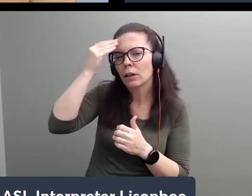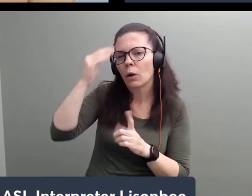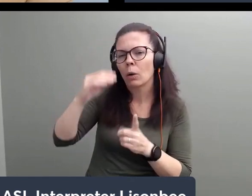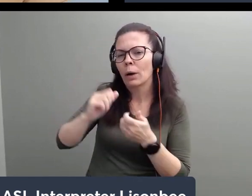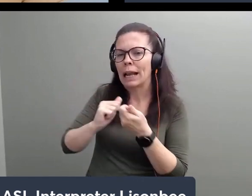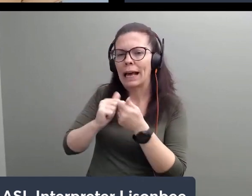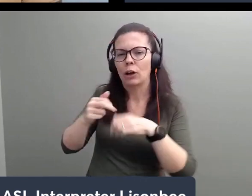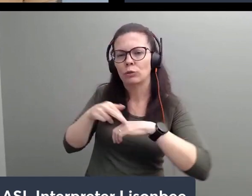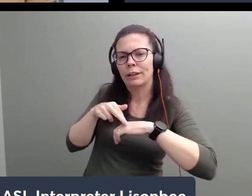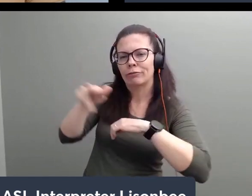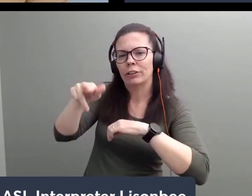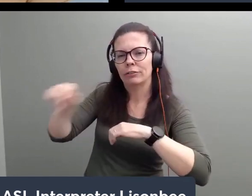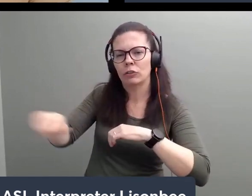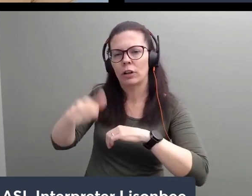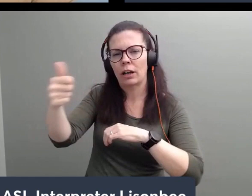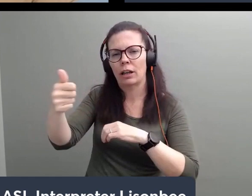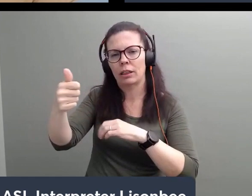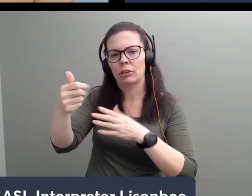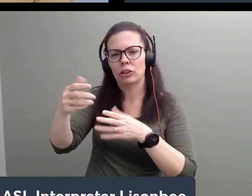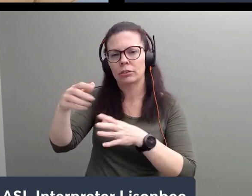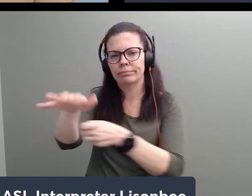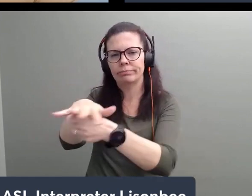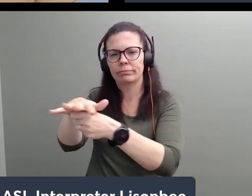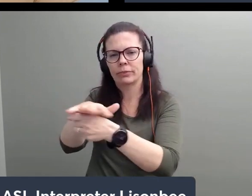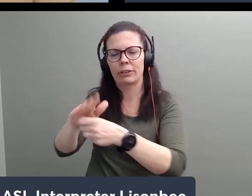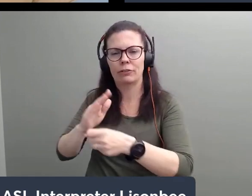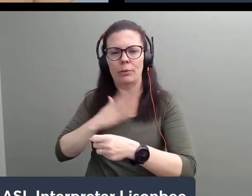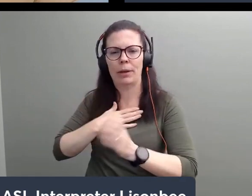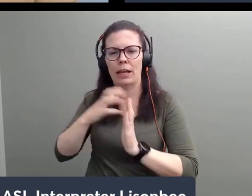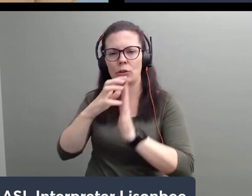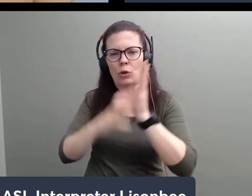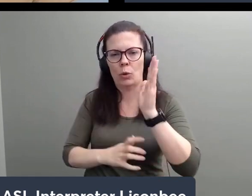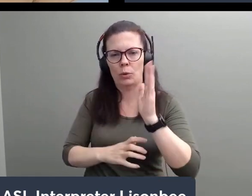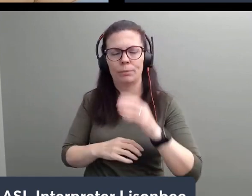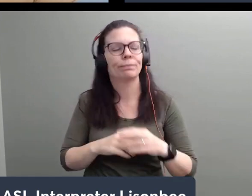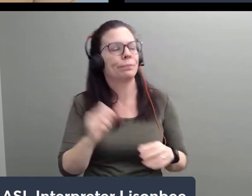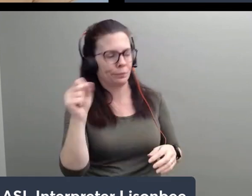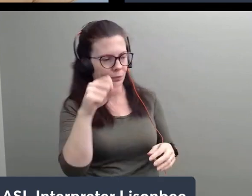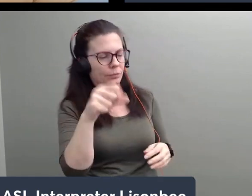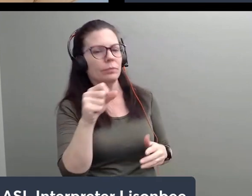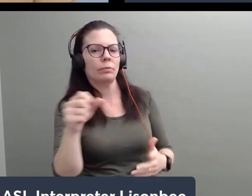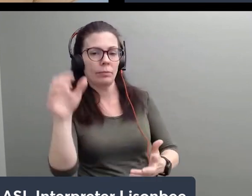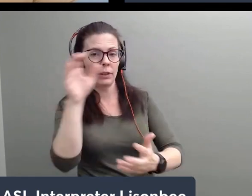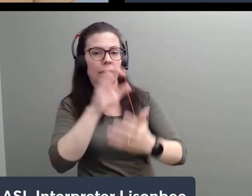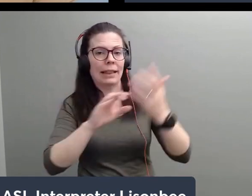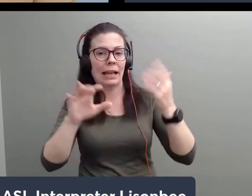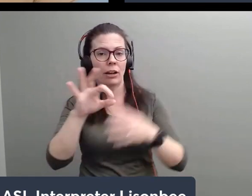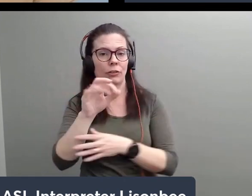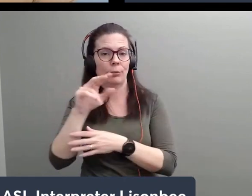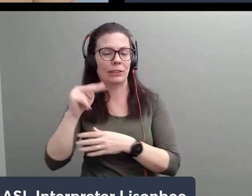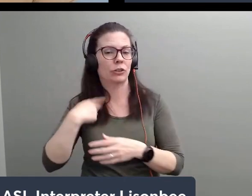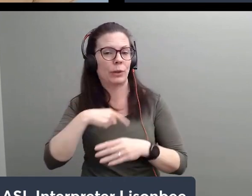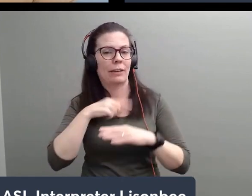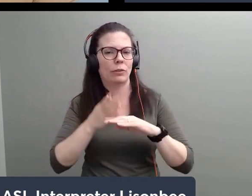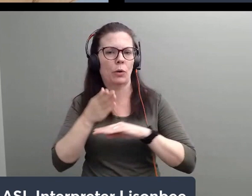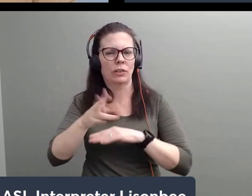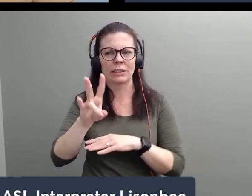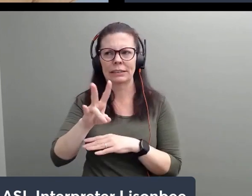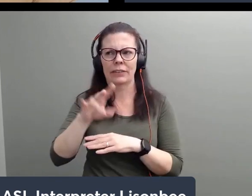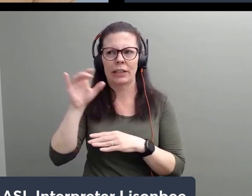that elsewhere in my infrastructure as code? Sure. So in CloudFormation, we have over 700, or I think it's